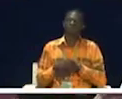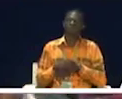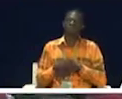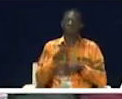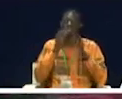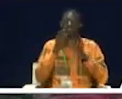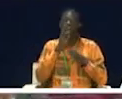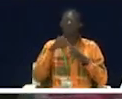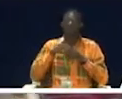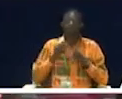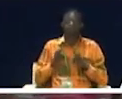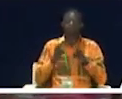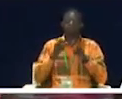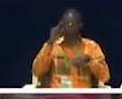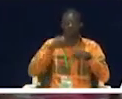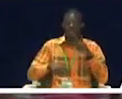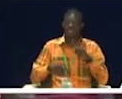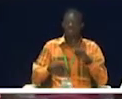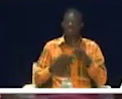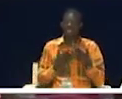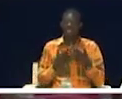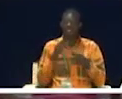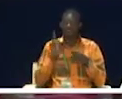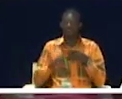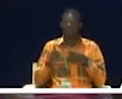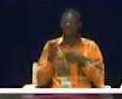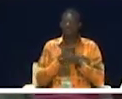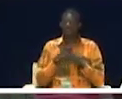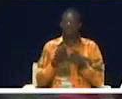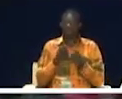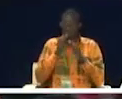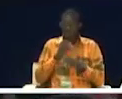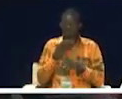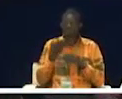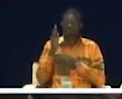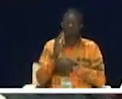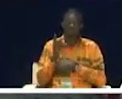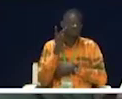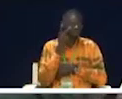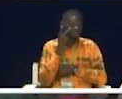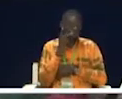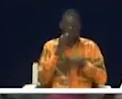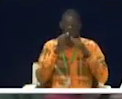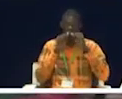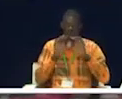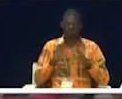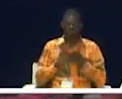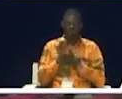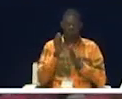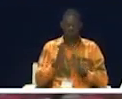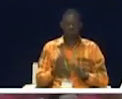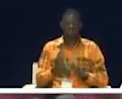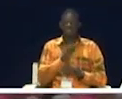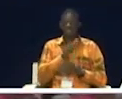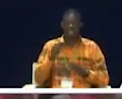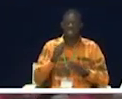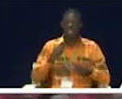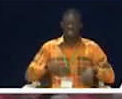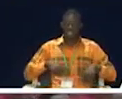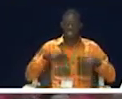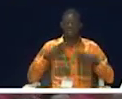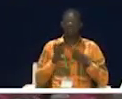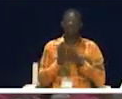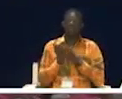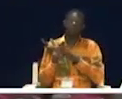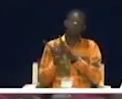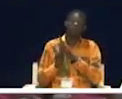If you are in a hurry, you can't tarry to carry the blessings of God. Now listen to me, believers. In life, overtaking is allowed,